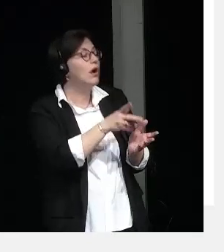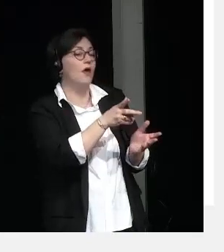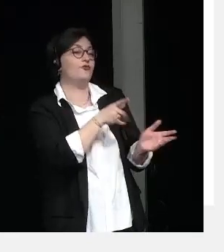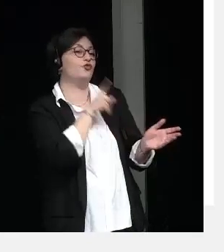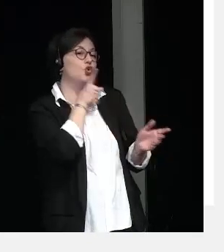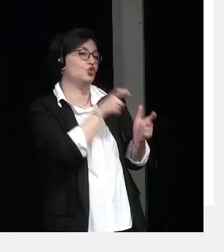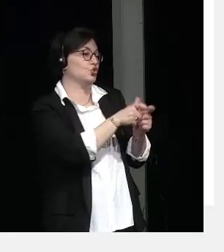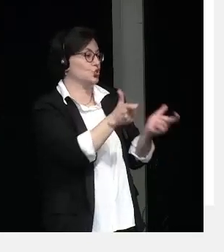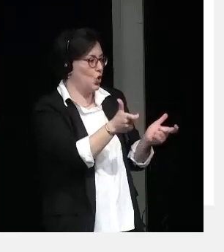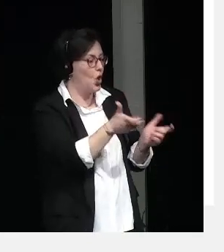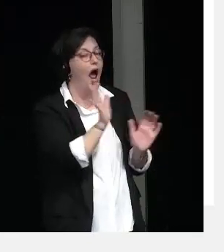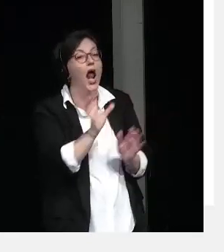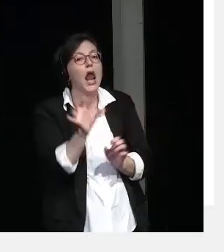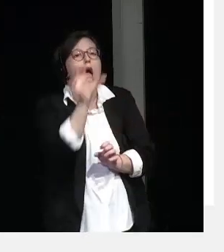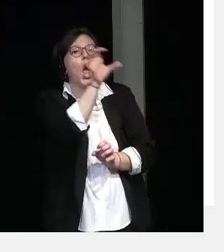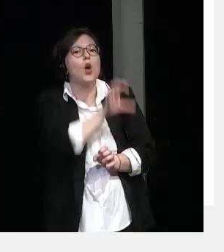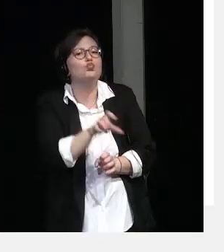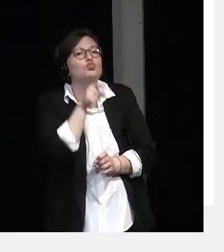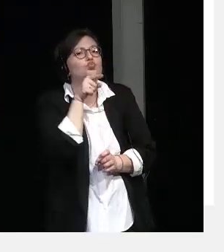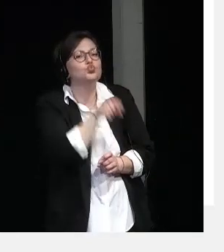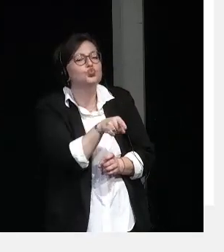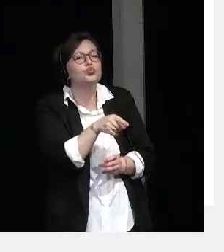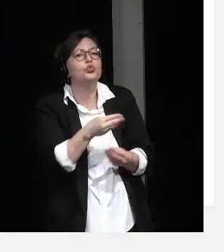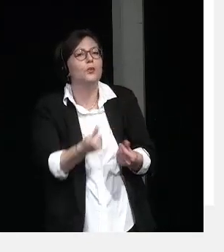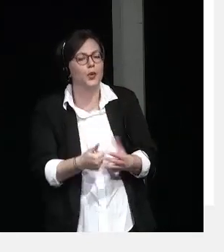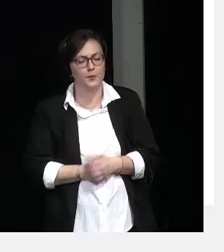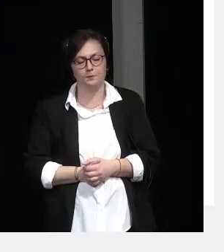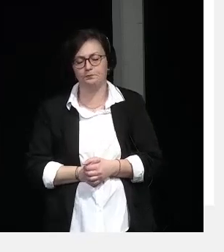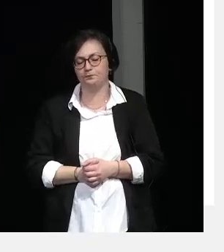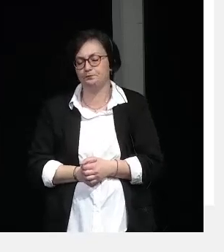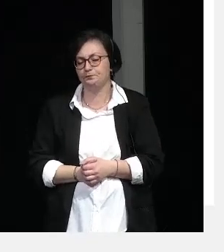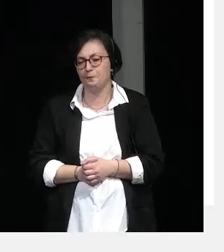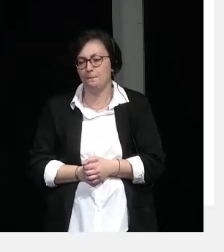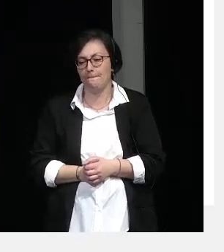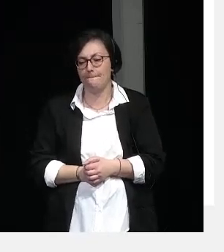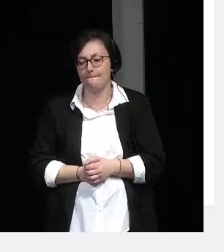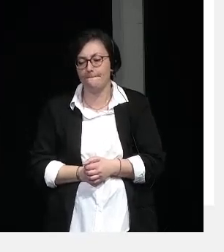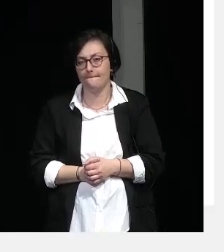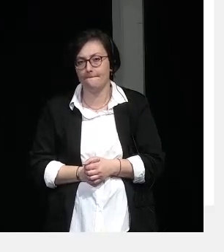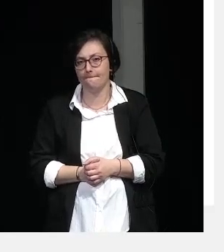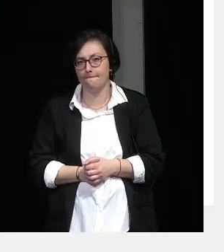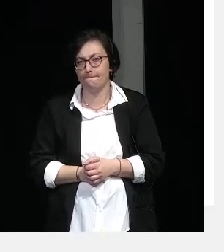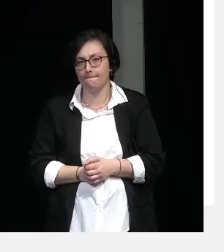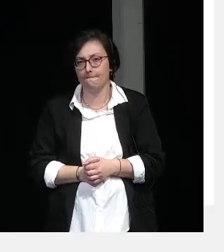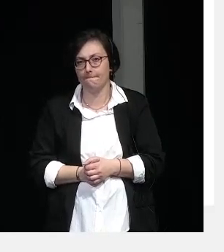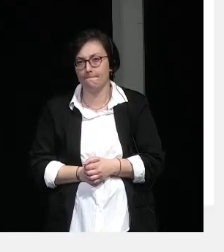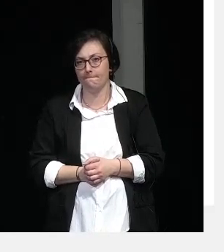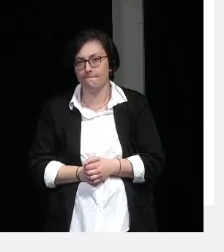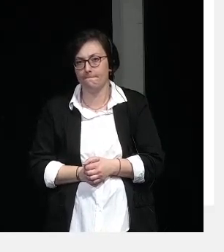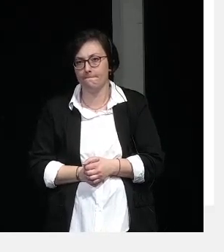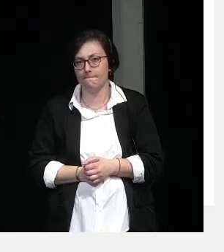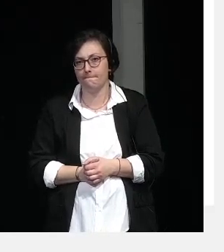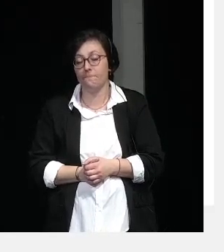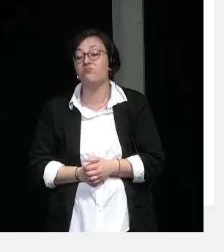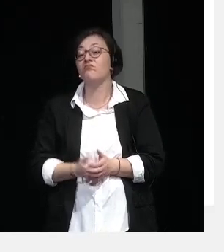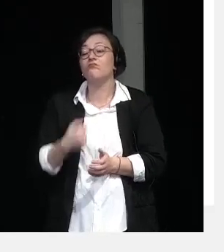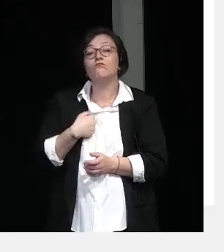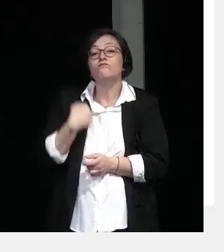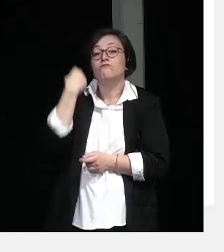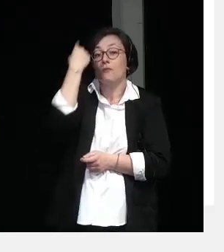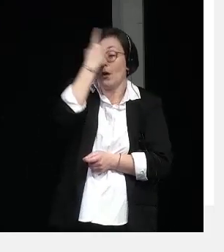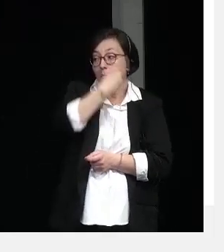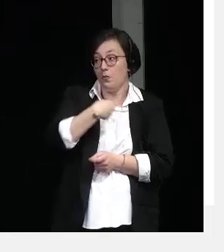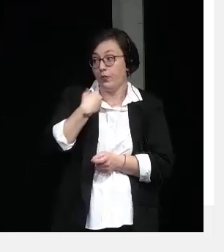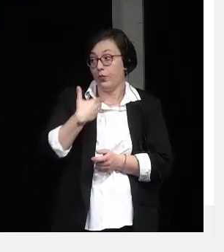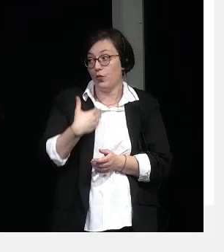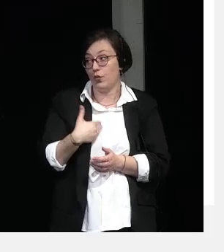Well, I was going to say too, I love all that you said about universal design, but I think for me, my universal